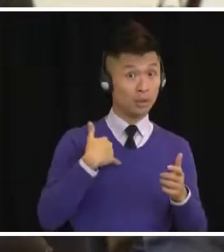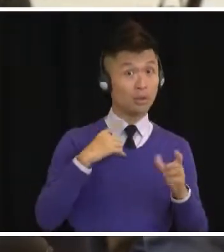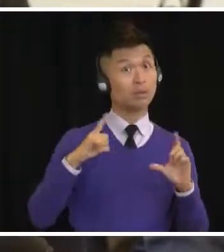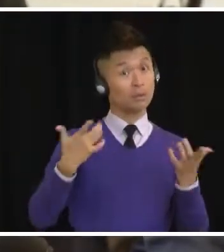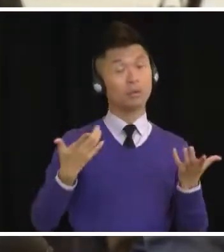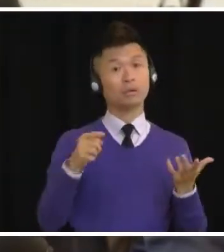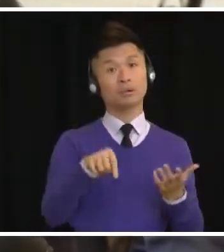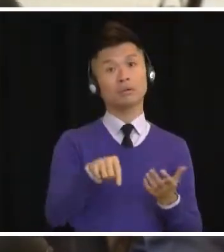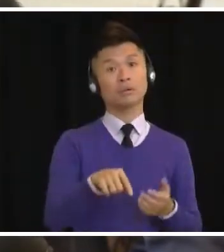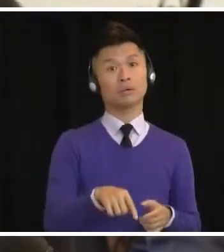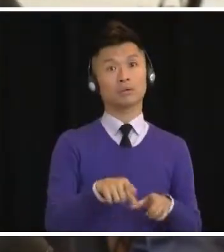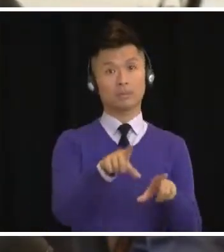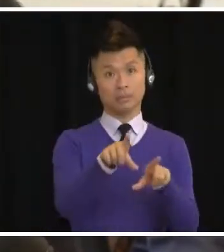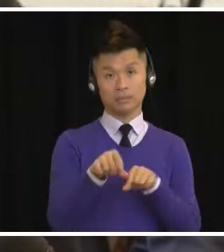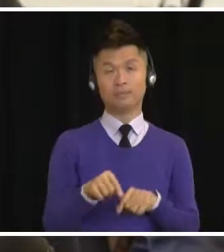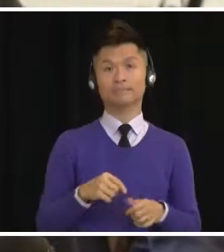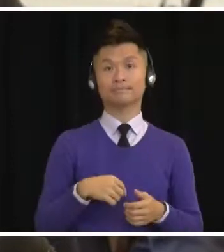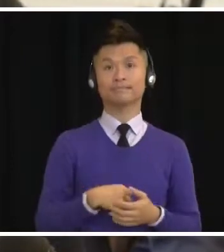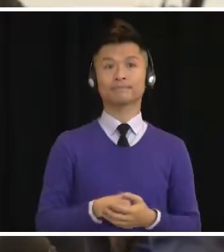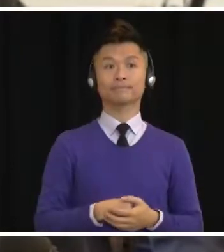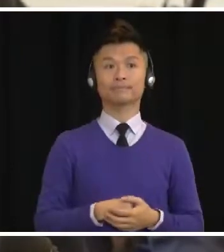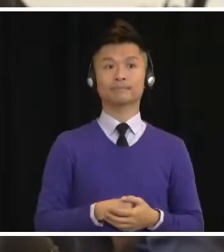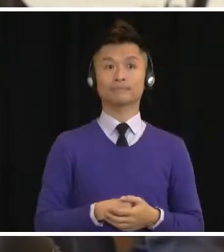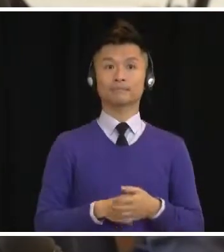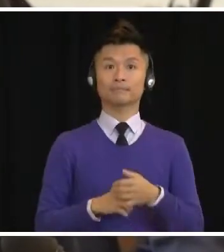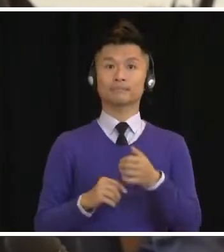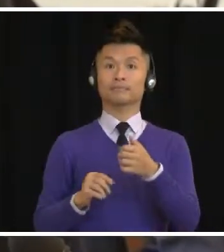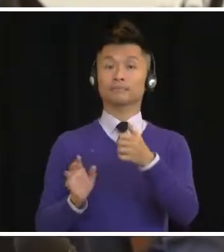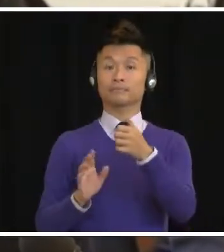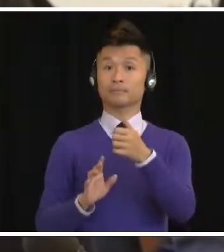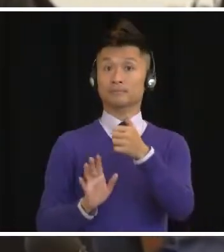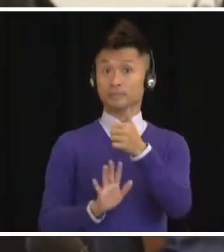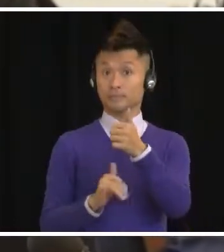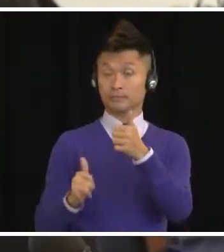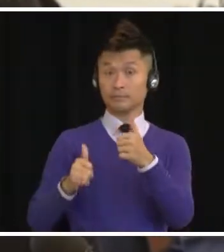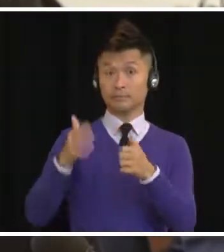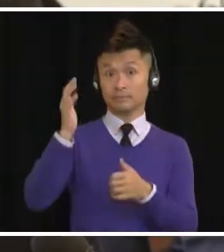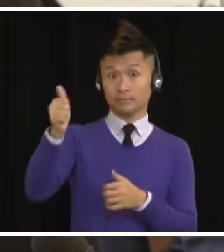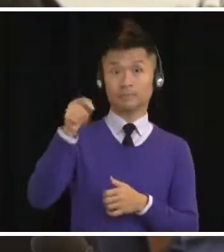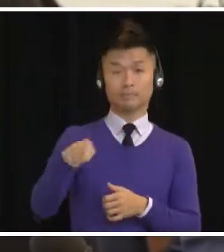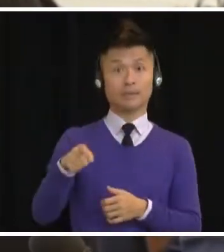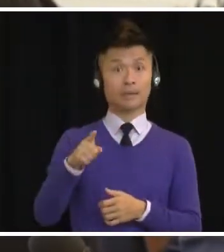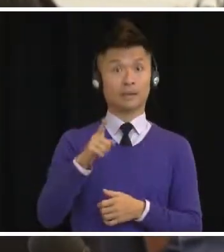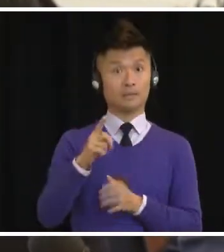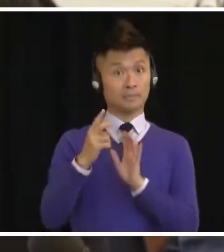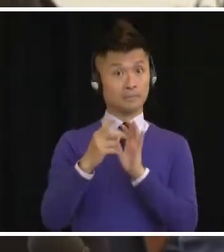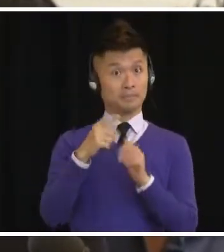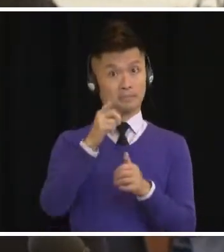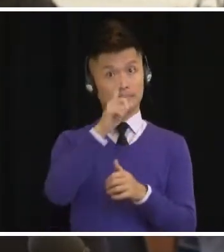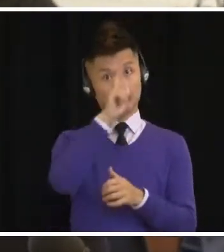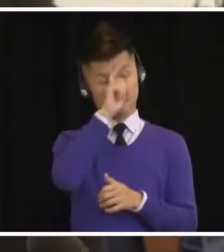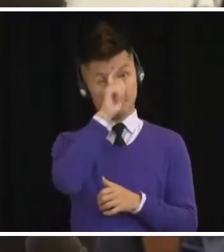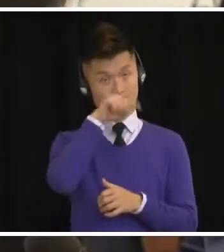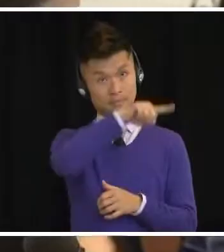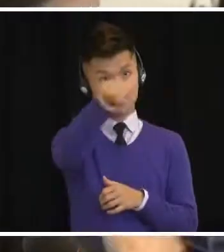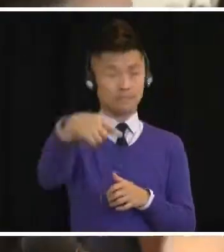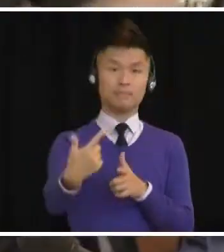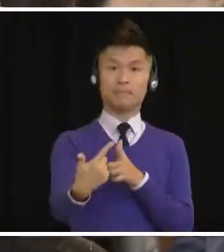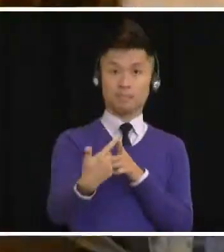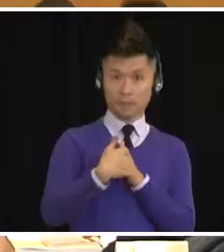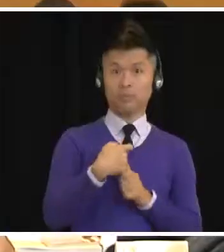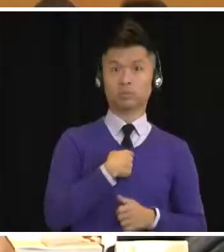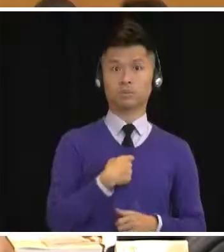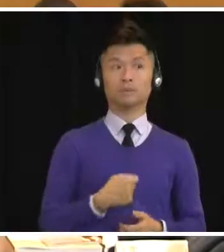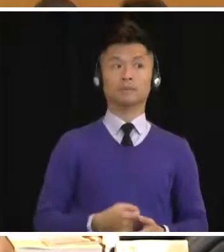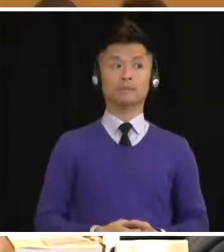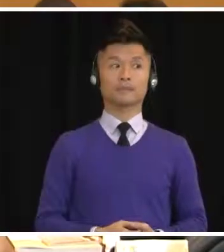I'll probably ask some representatives to add information. So basically, we will go through the proceedings per